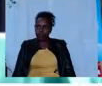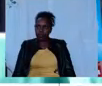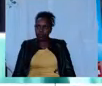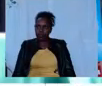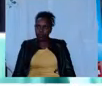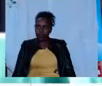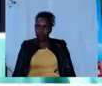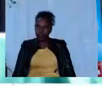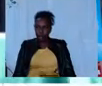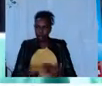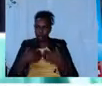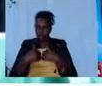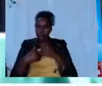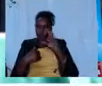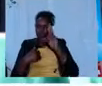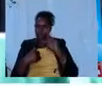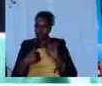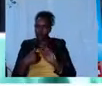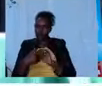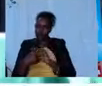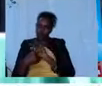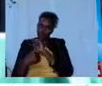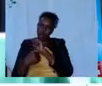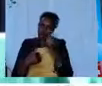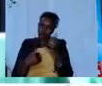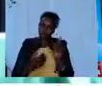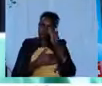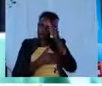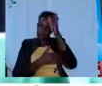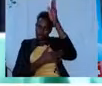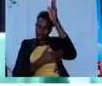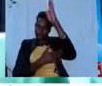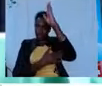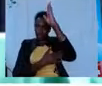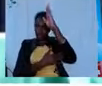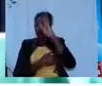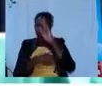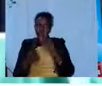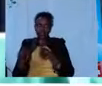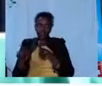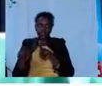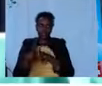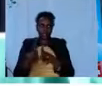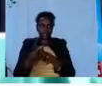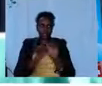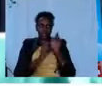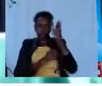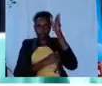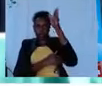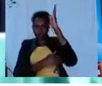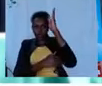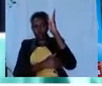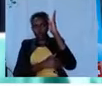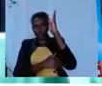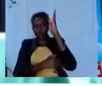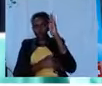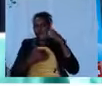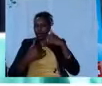Hakuna Mungu kama wewe.